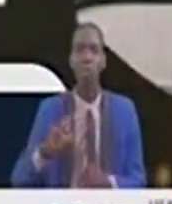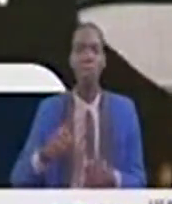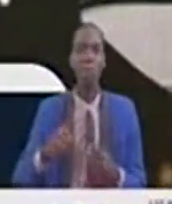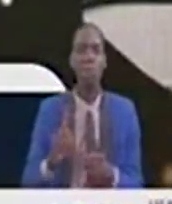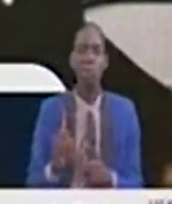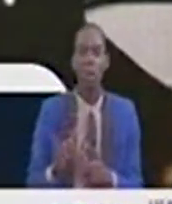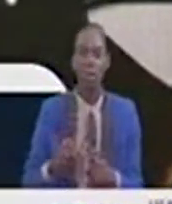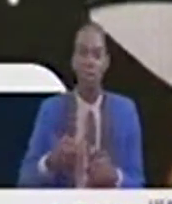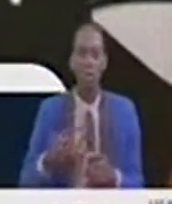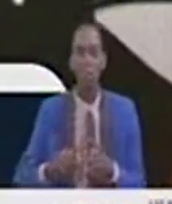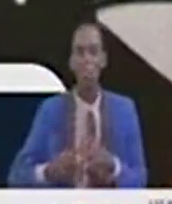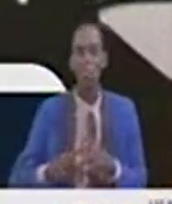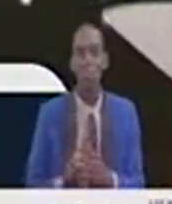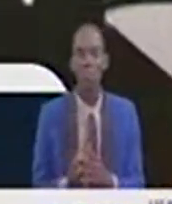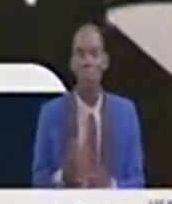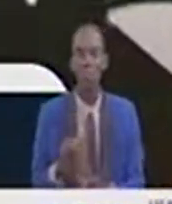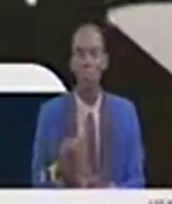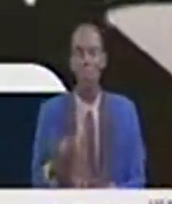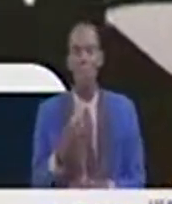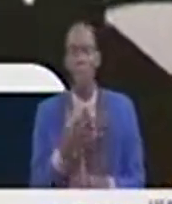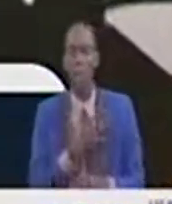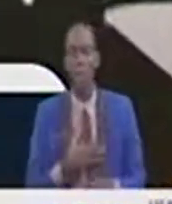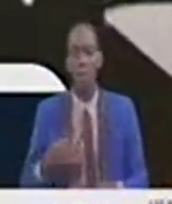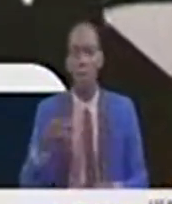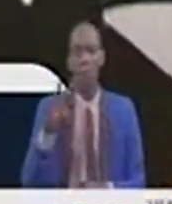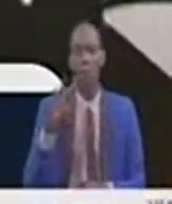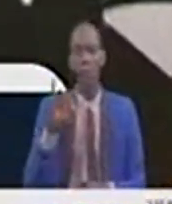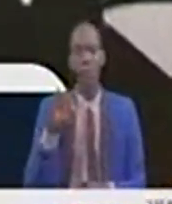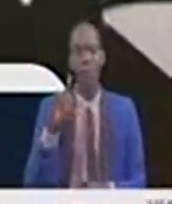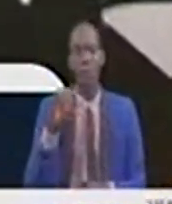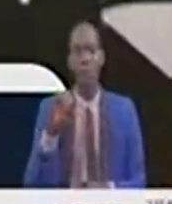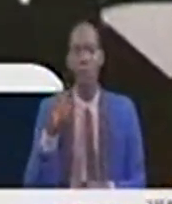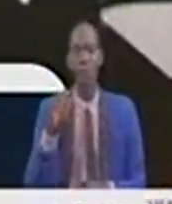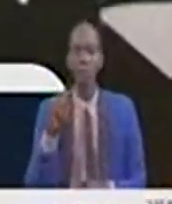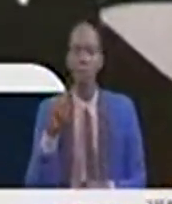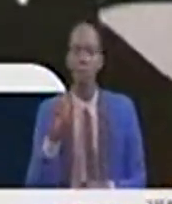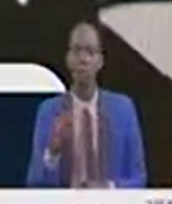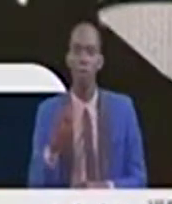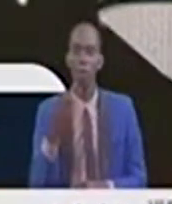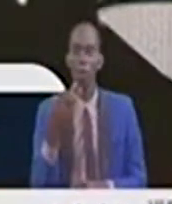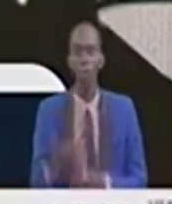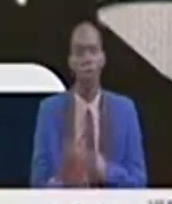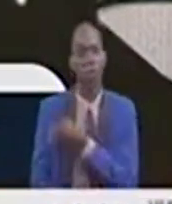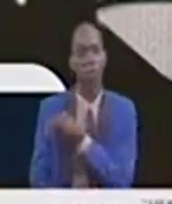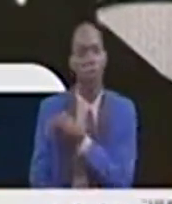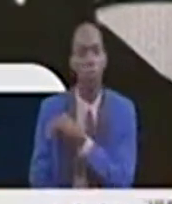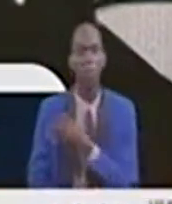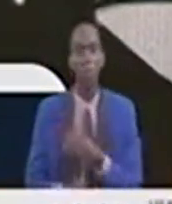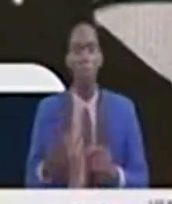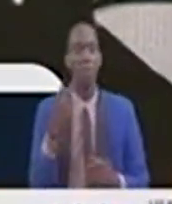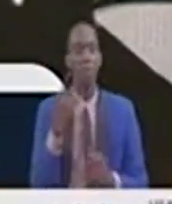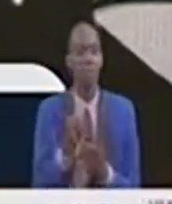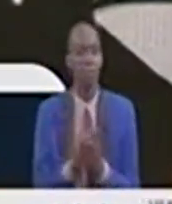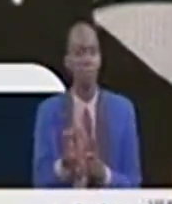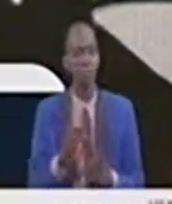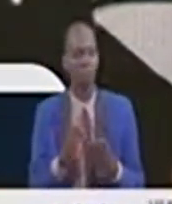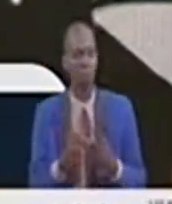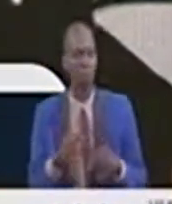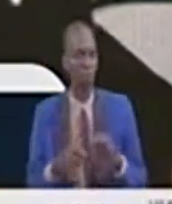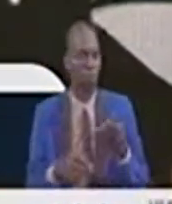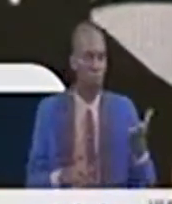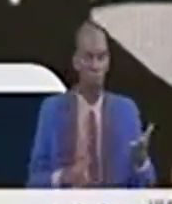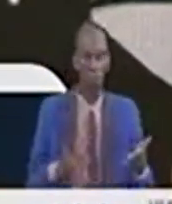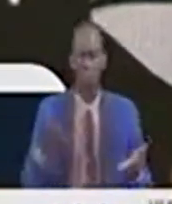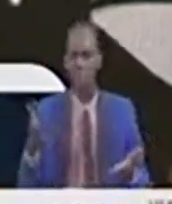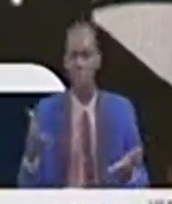their right, violates their peace of mind, and violates their decision. They want to go this direction,